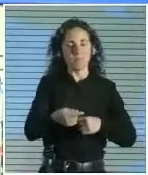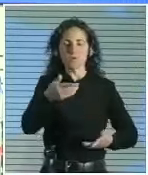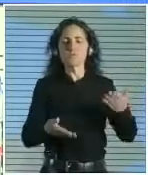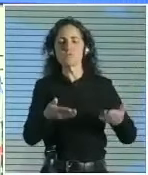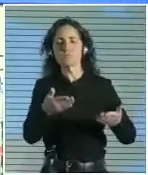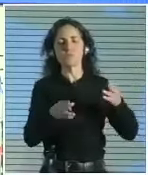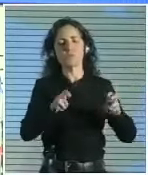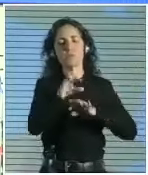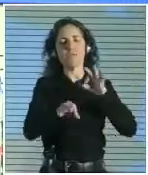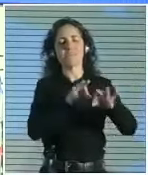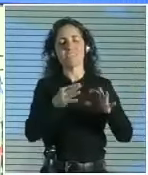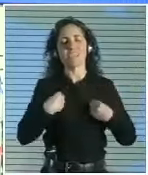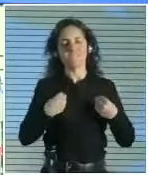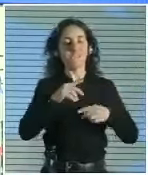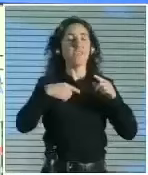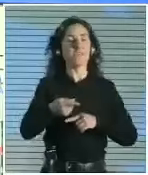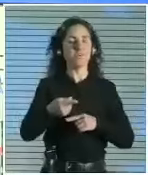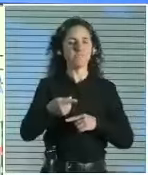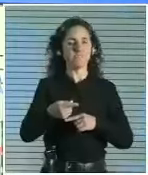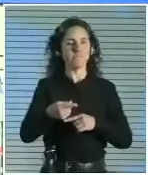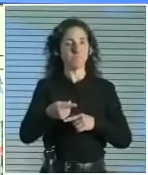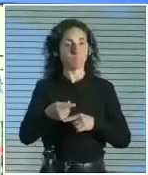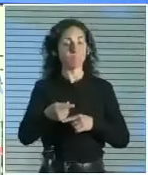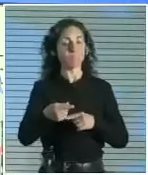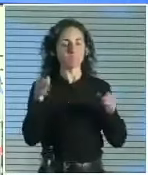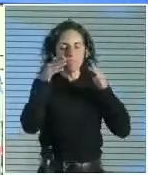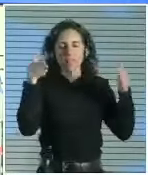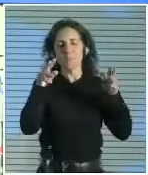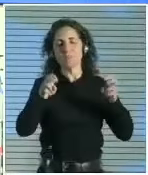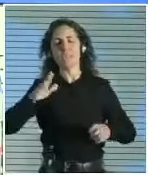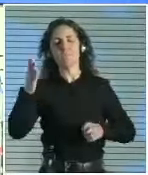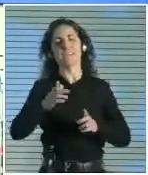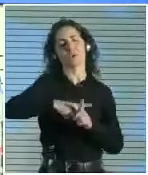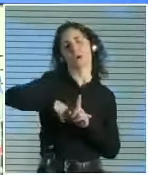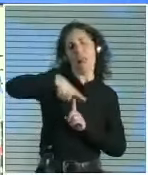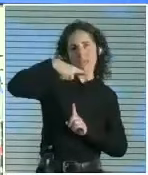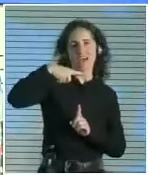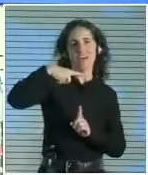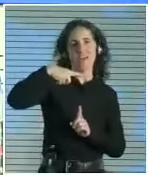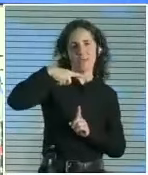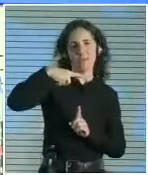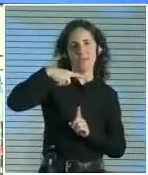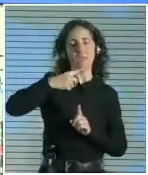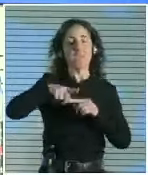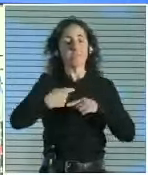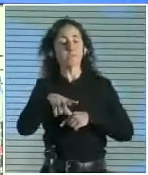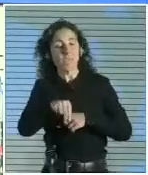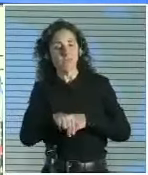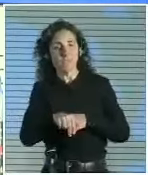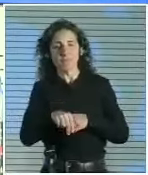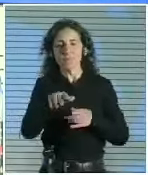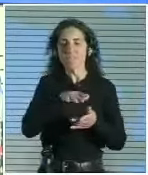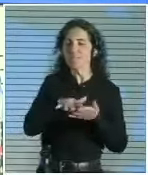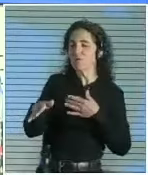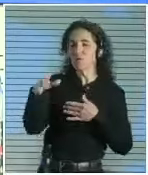but also what is in the sphere of influence of an accommodation. So they can start almost directly with this